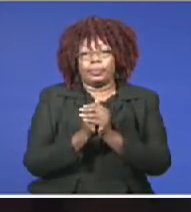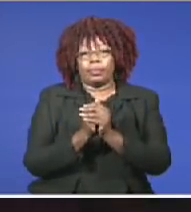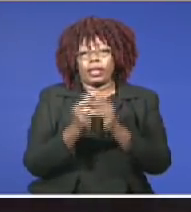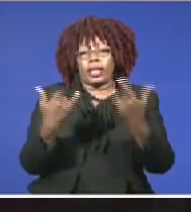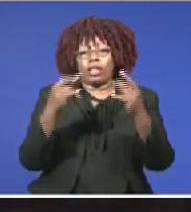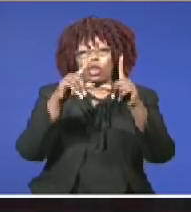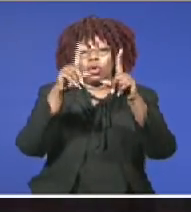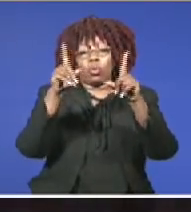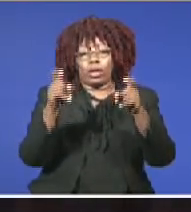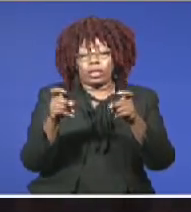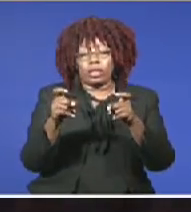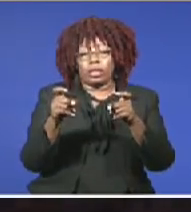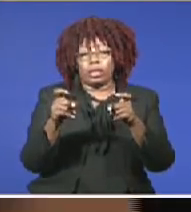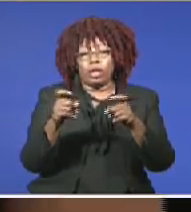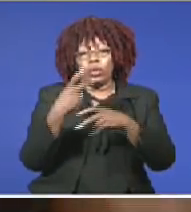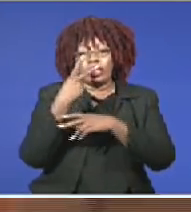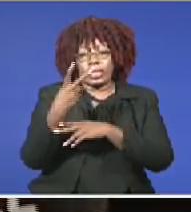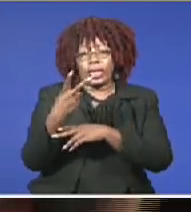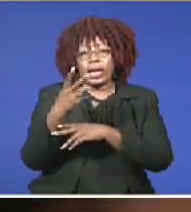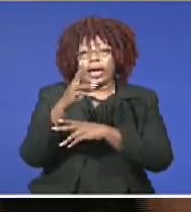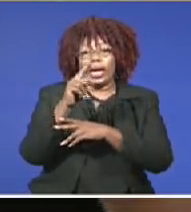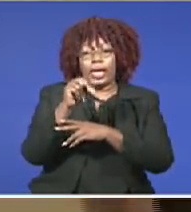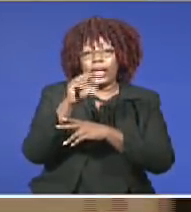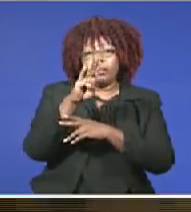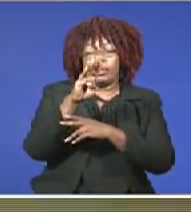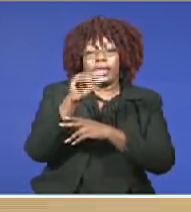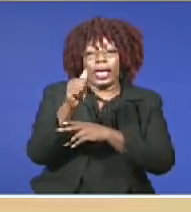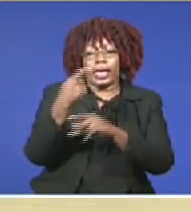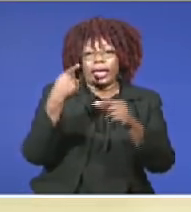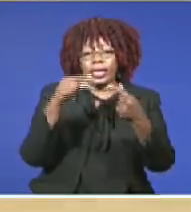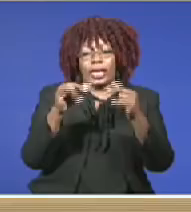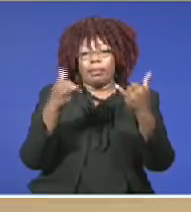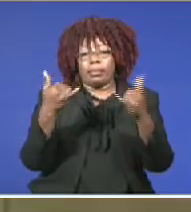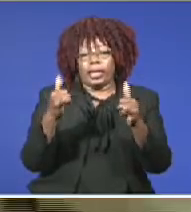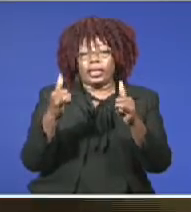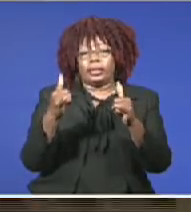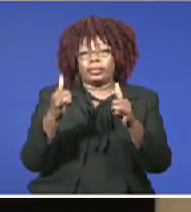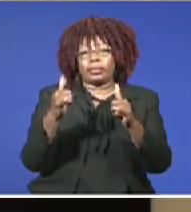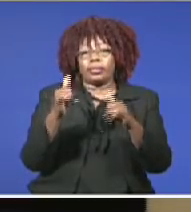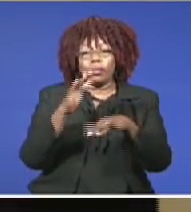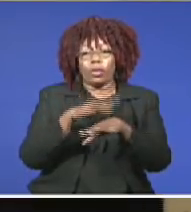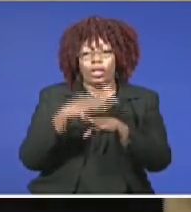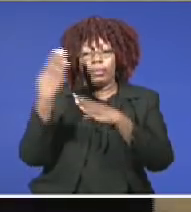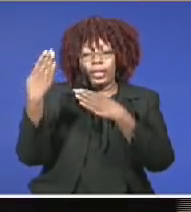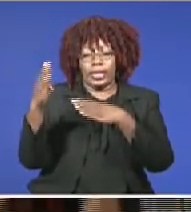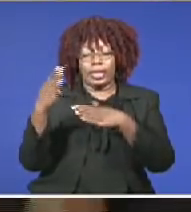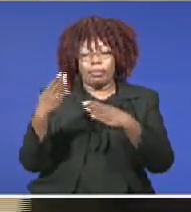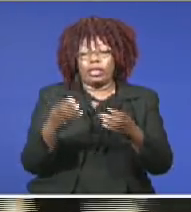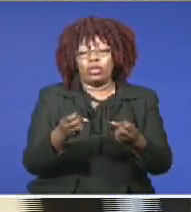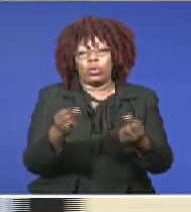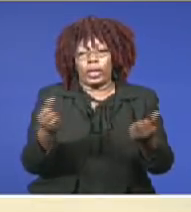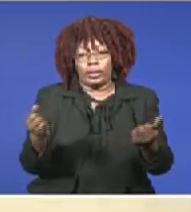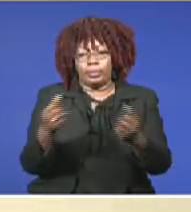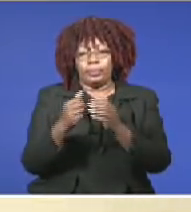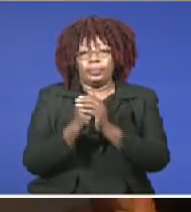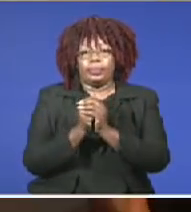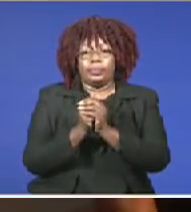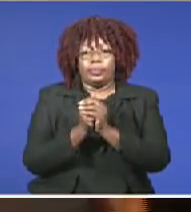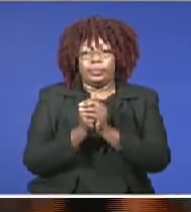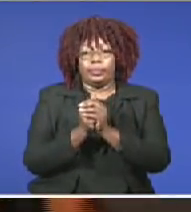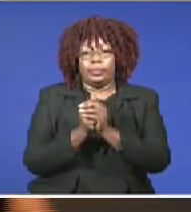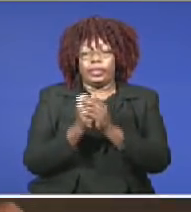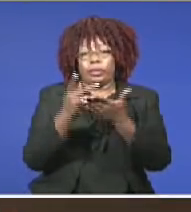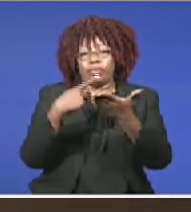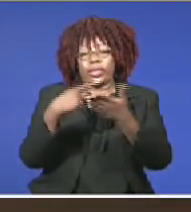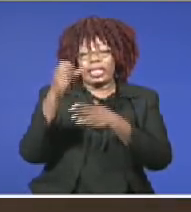how soon could it be that we see an NBA game played on Bahamian soil? Well, Marangano is saying it's in the realm of possibility. Preseason or